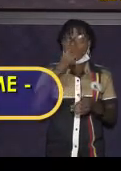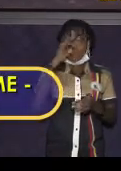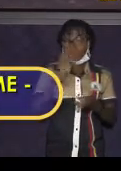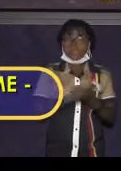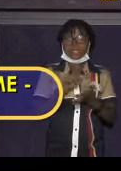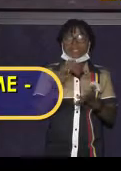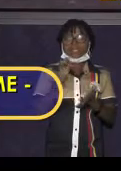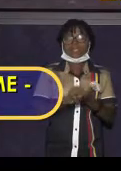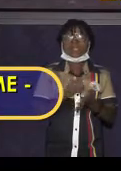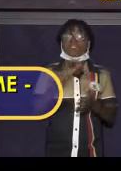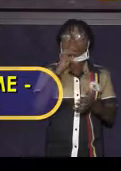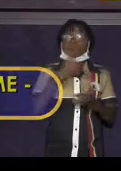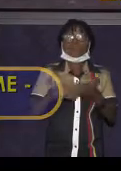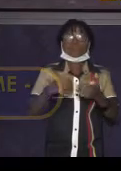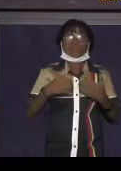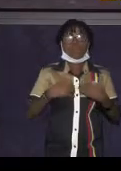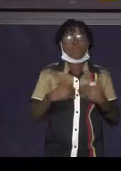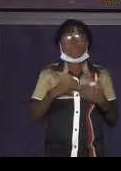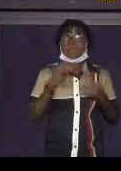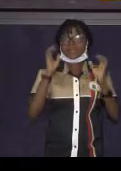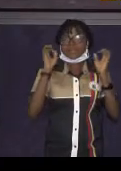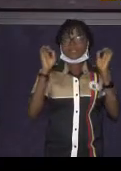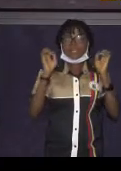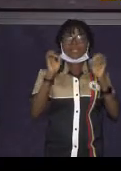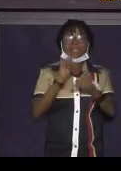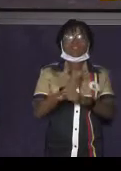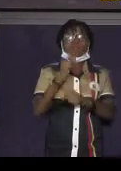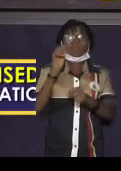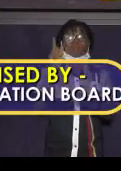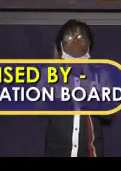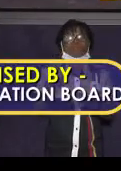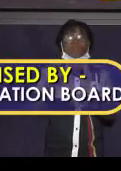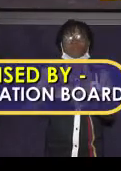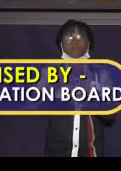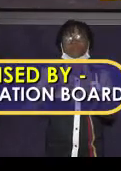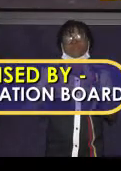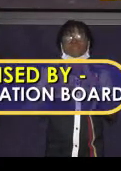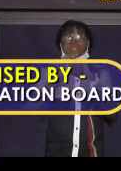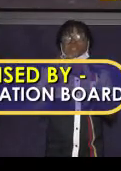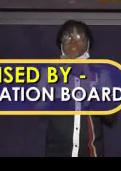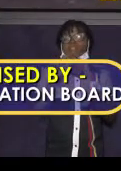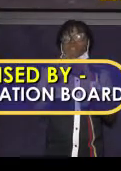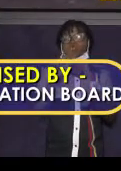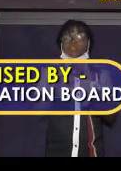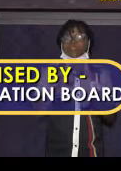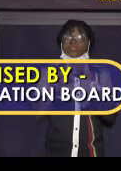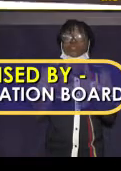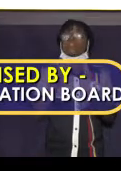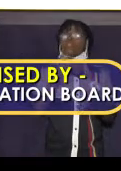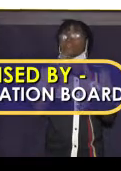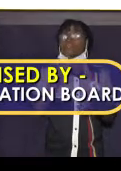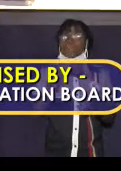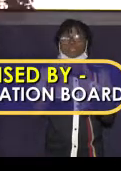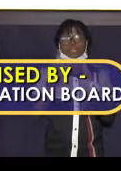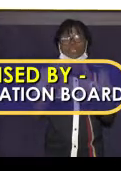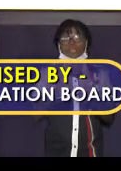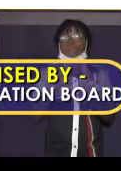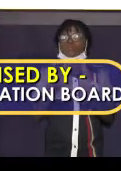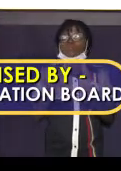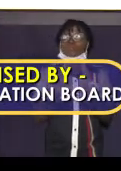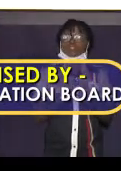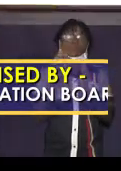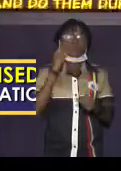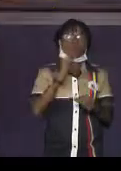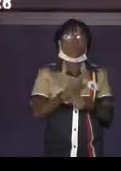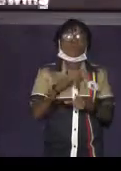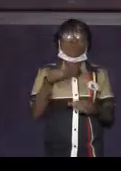got. Excellent job, you, my friend. But this is not the last of it. You will have enough to practice with the homework that is